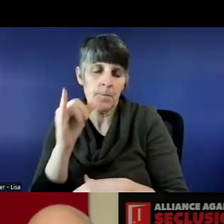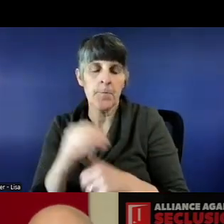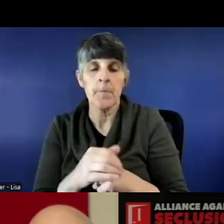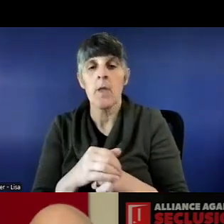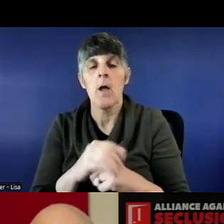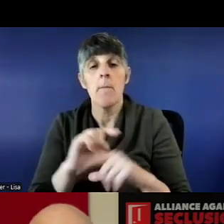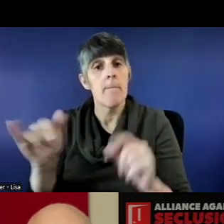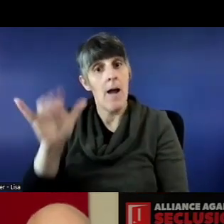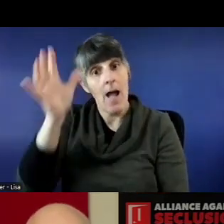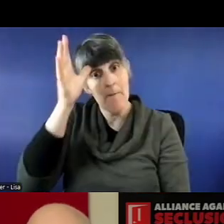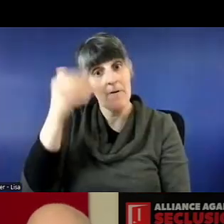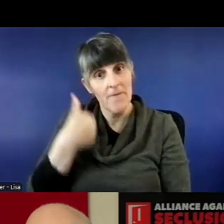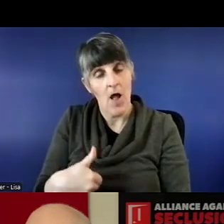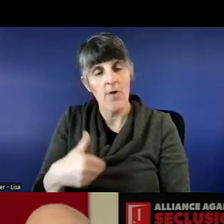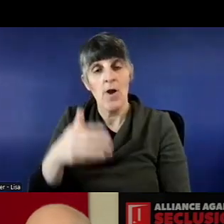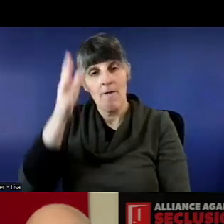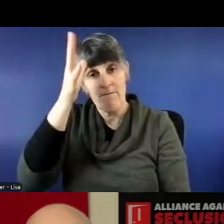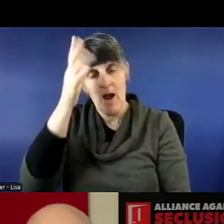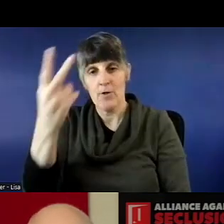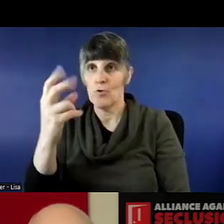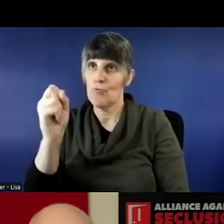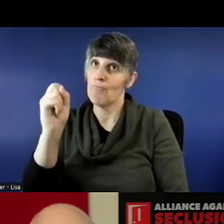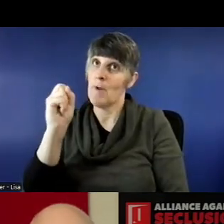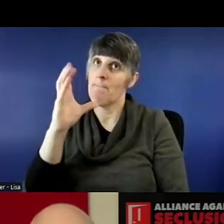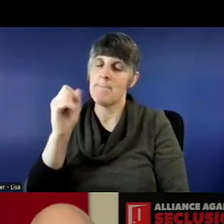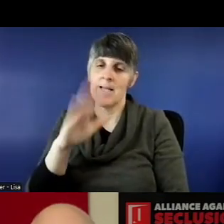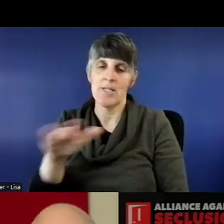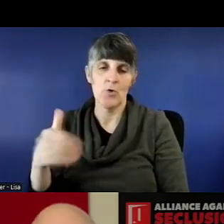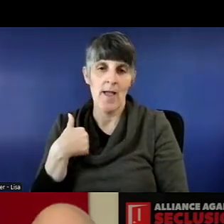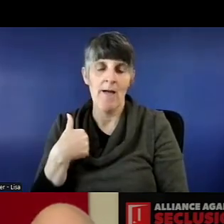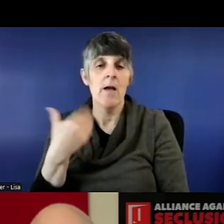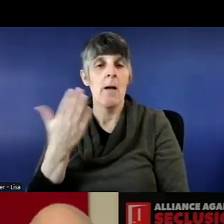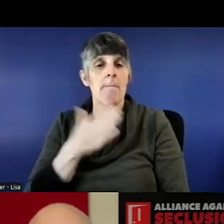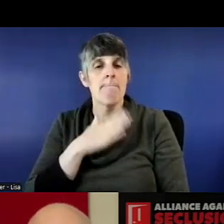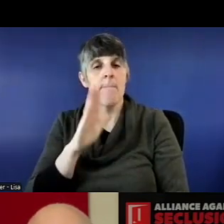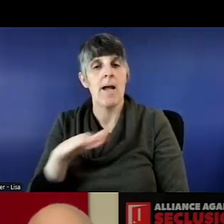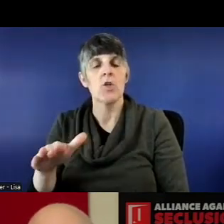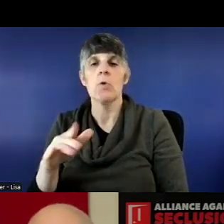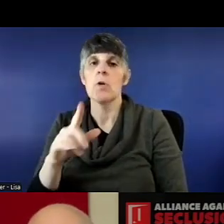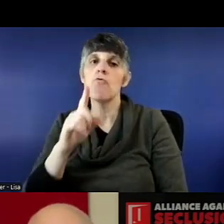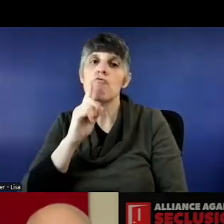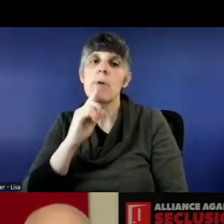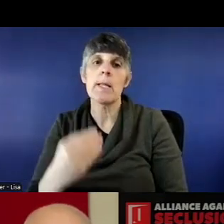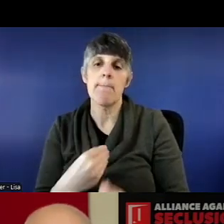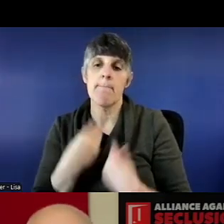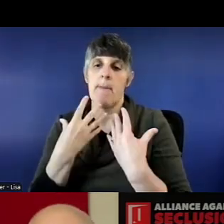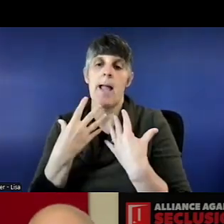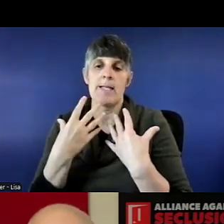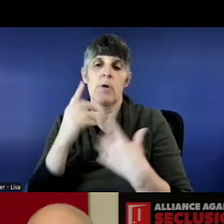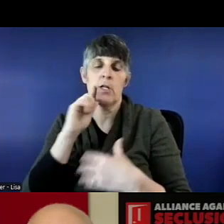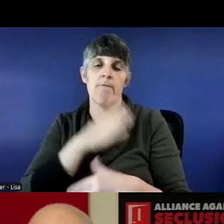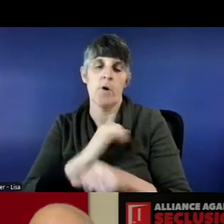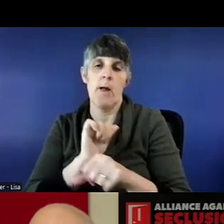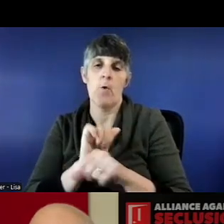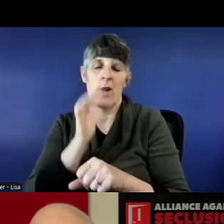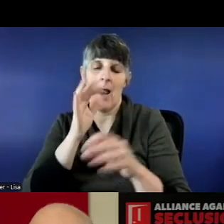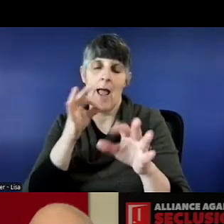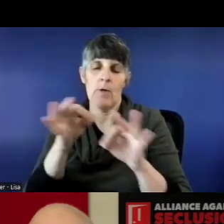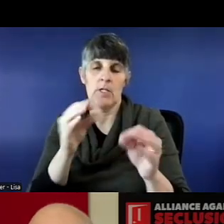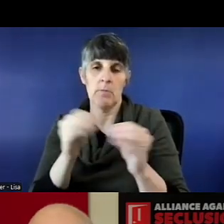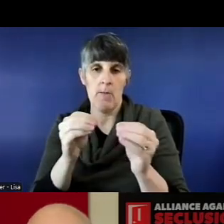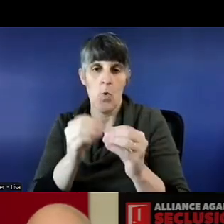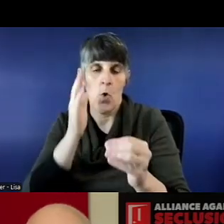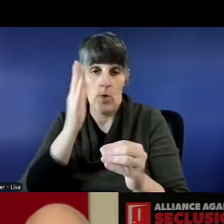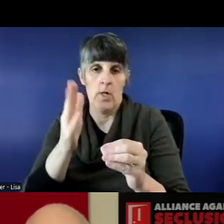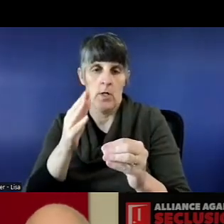a father, I'm a father of 2 amazing children, and my children are really the inspiration for my work, and I'll tell you a little bit more